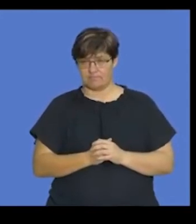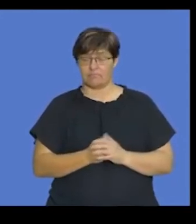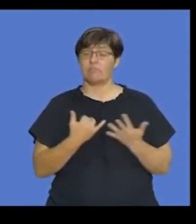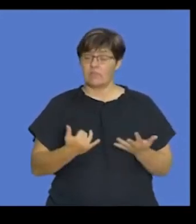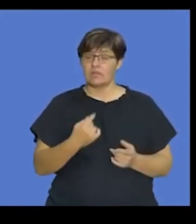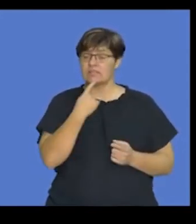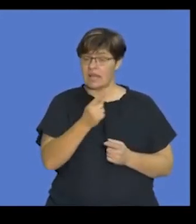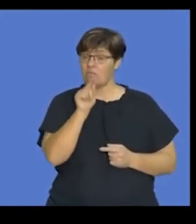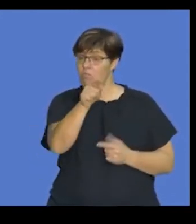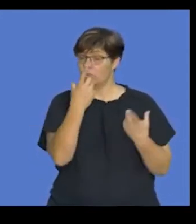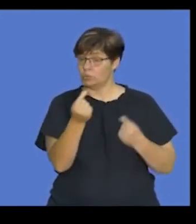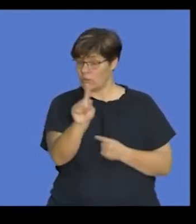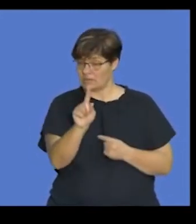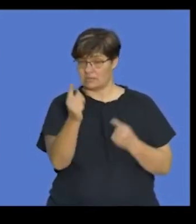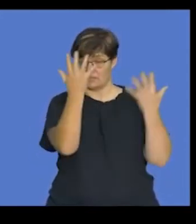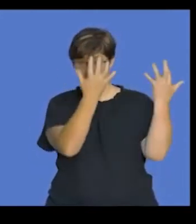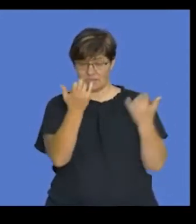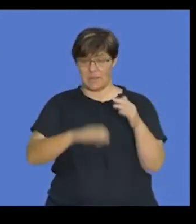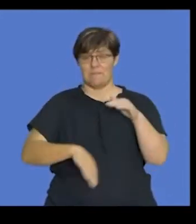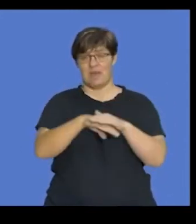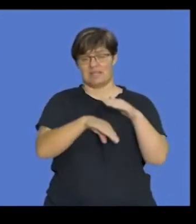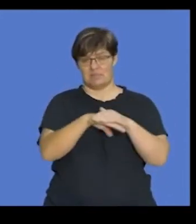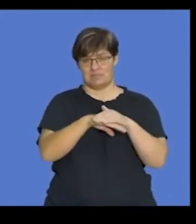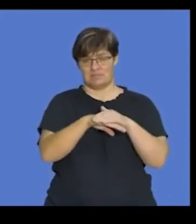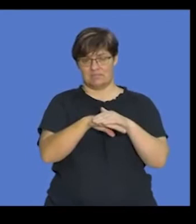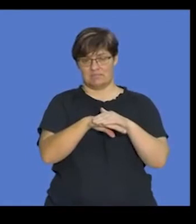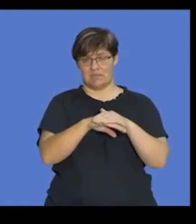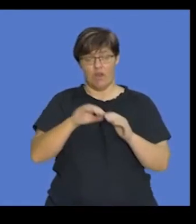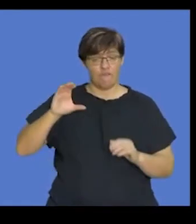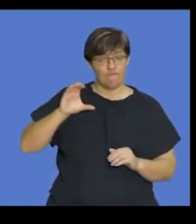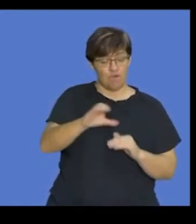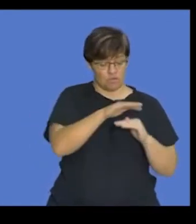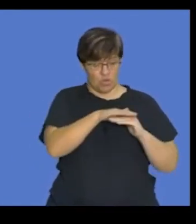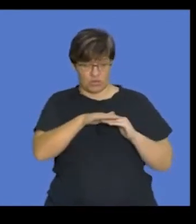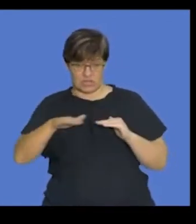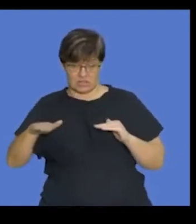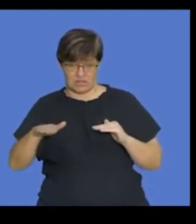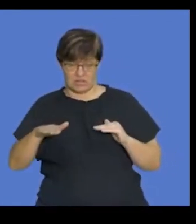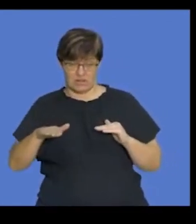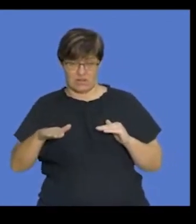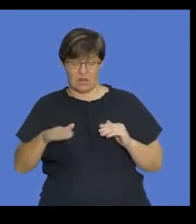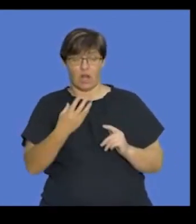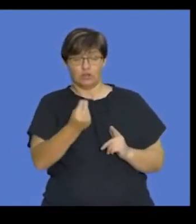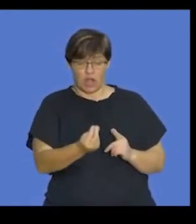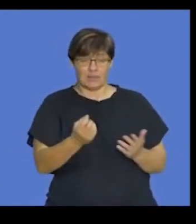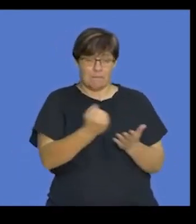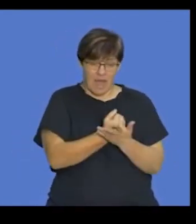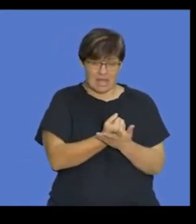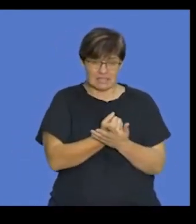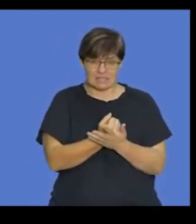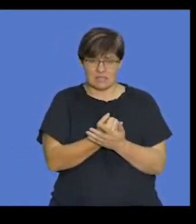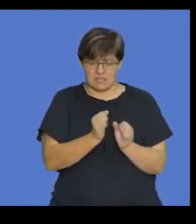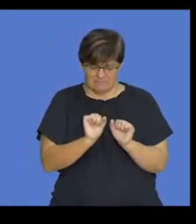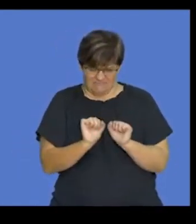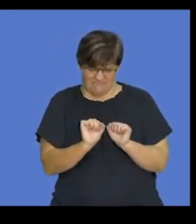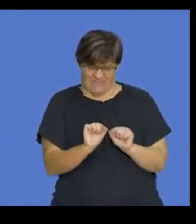calculate the maximum horizontal force that a child must exert to just start the toy